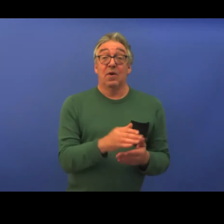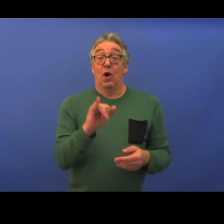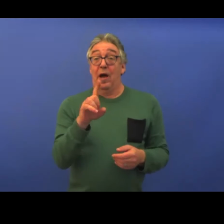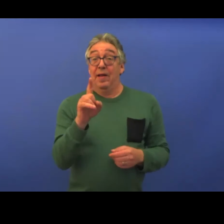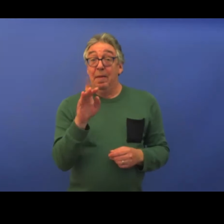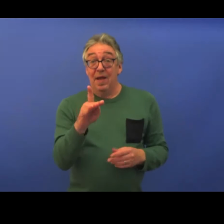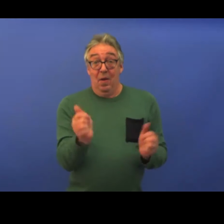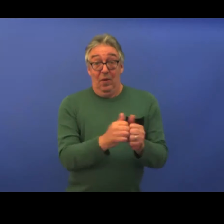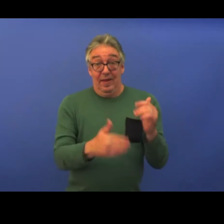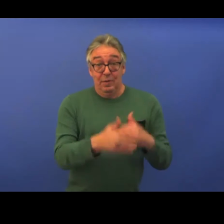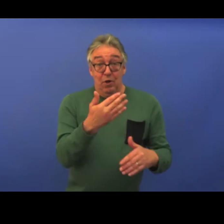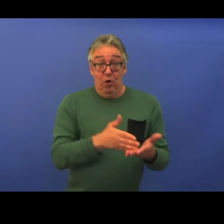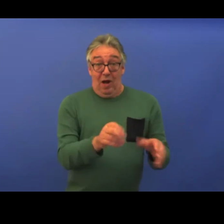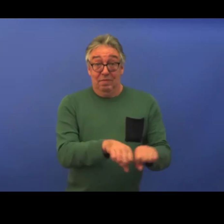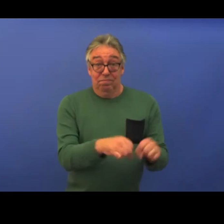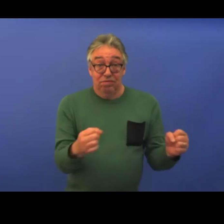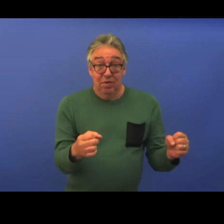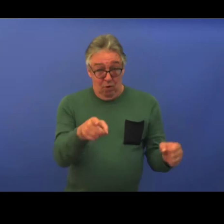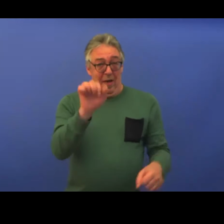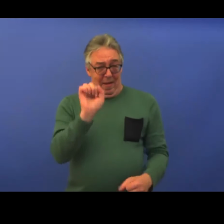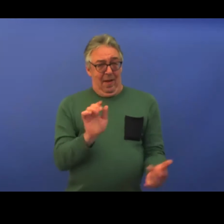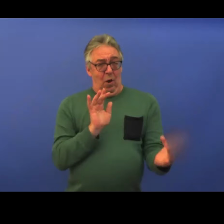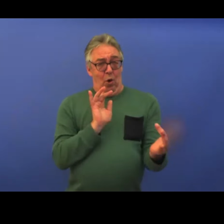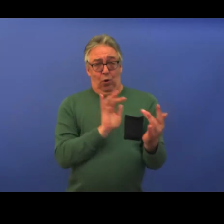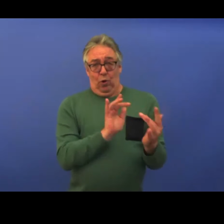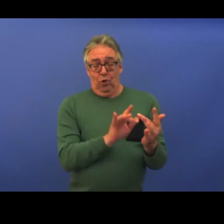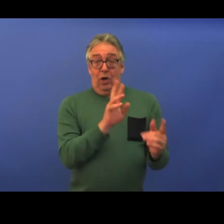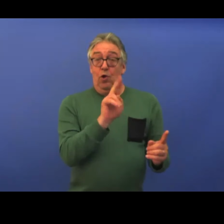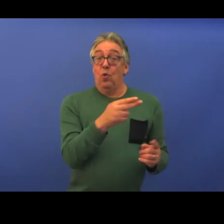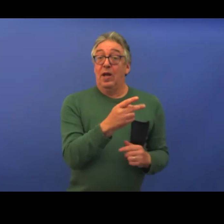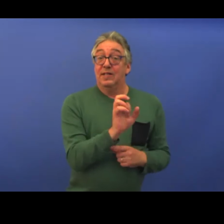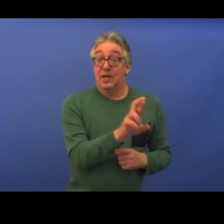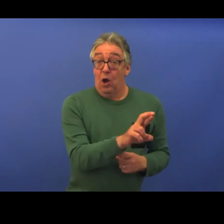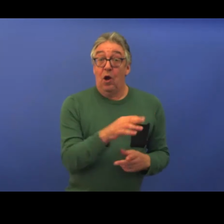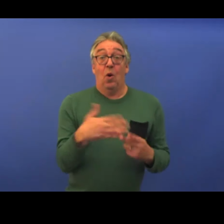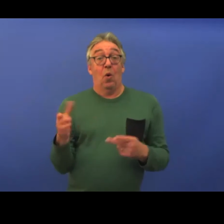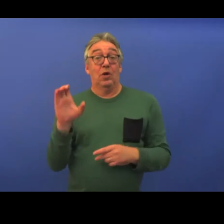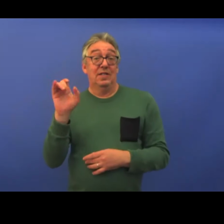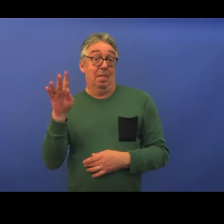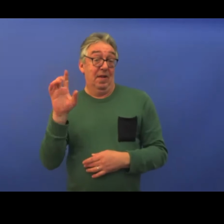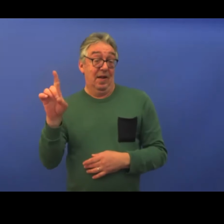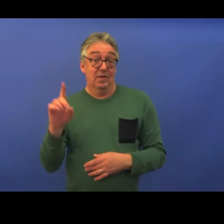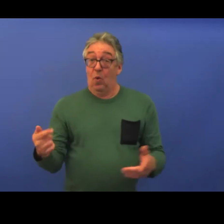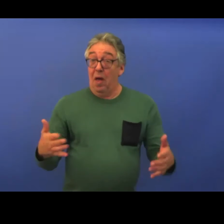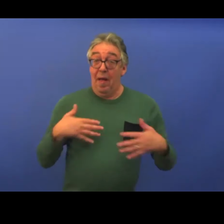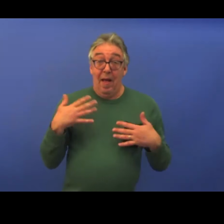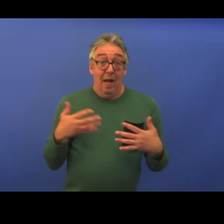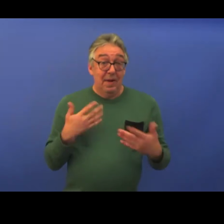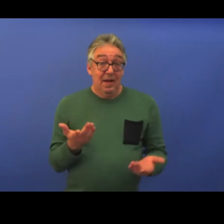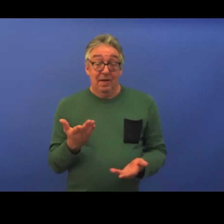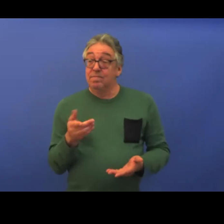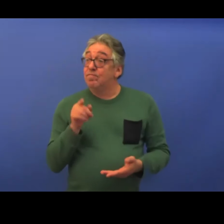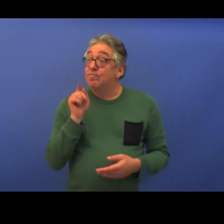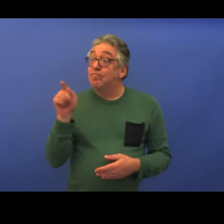disabilities. Many times we receive answers back from both colleagues working in